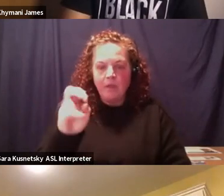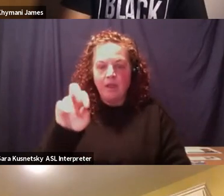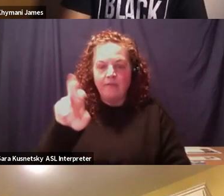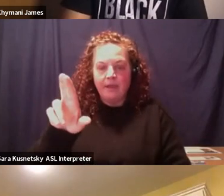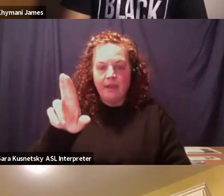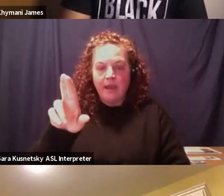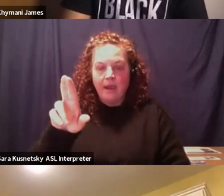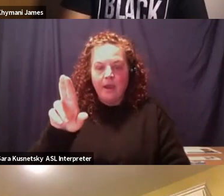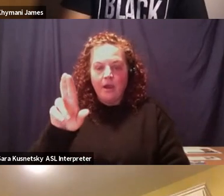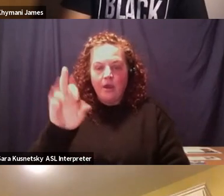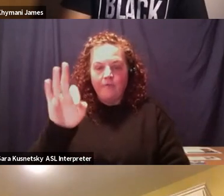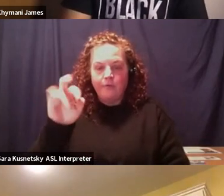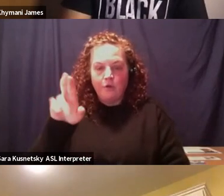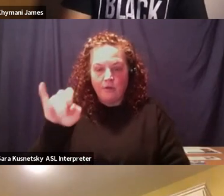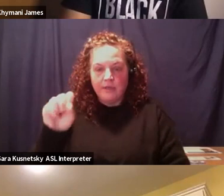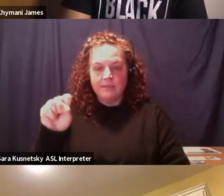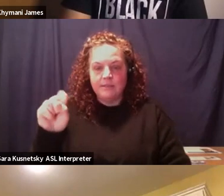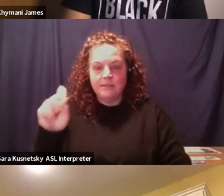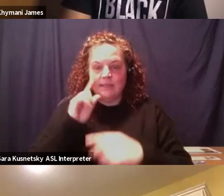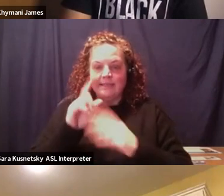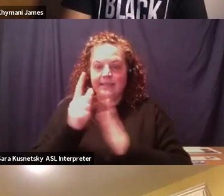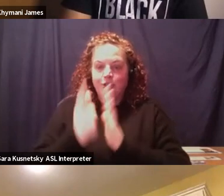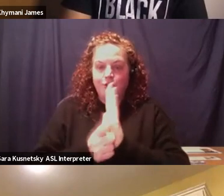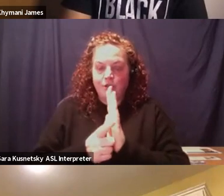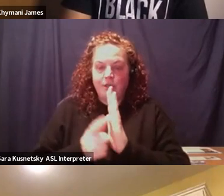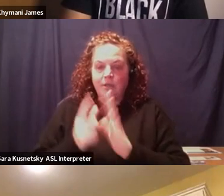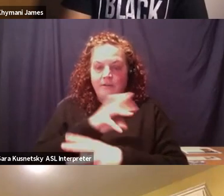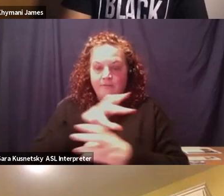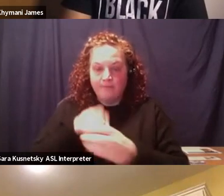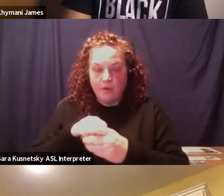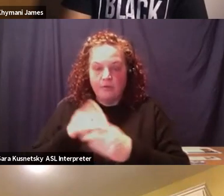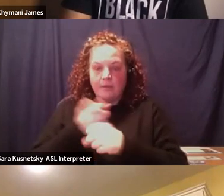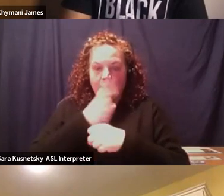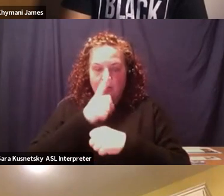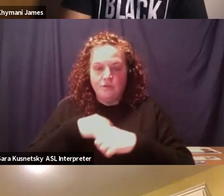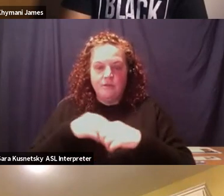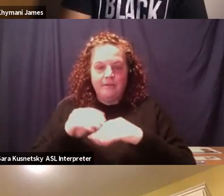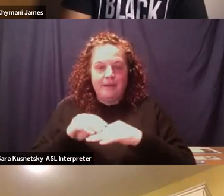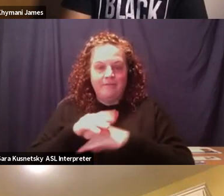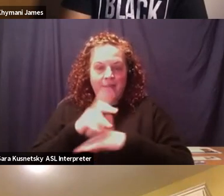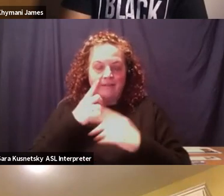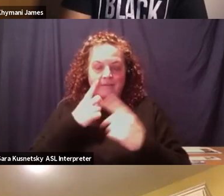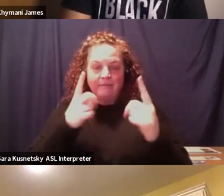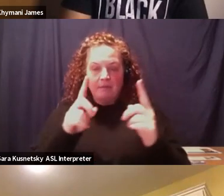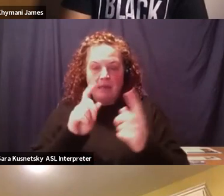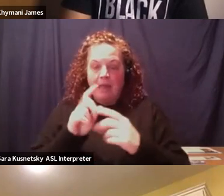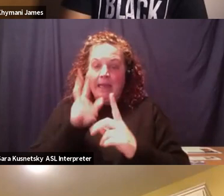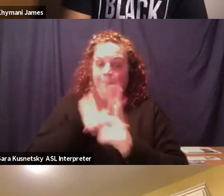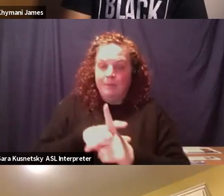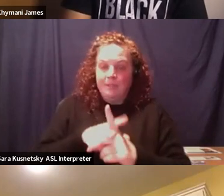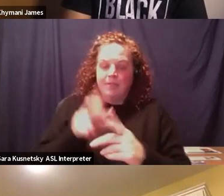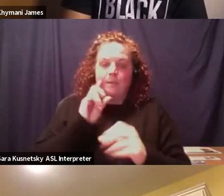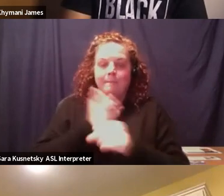in the working group to ensure the effective implementation of the information sharing policy and to ensure that all Boston